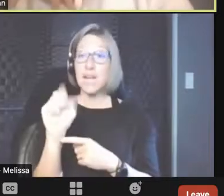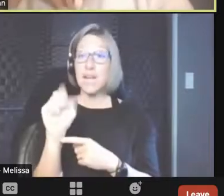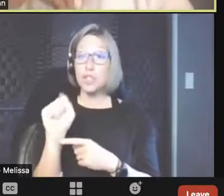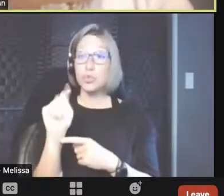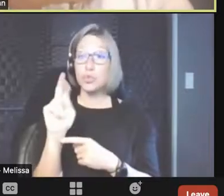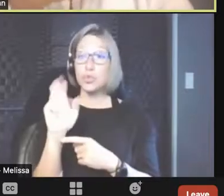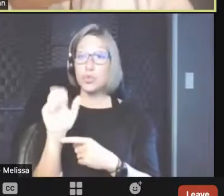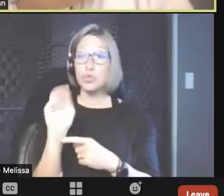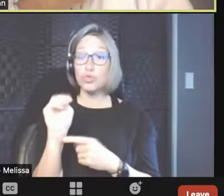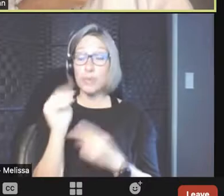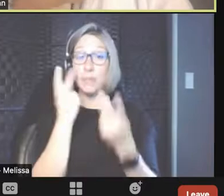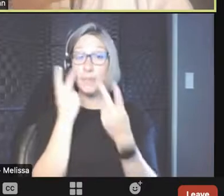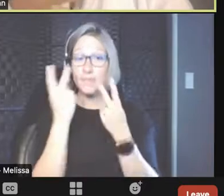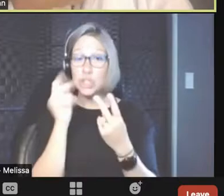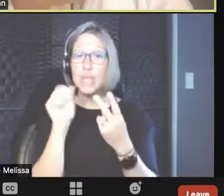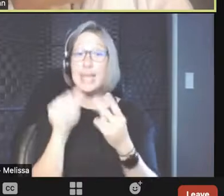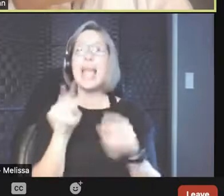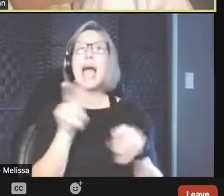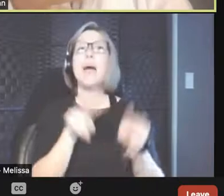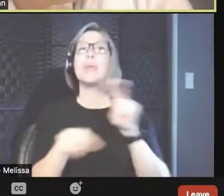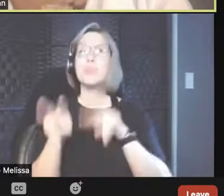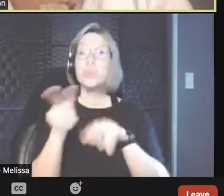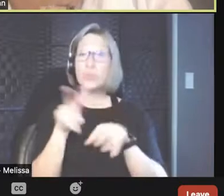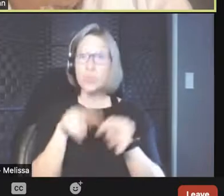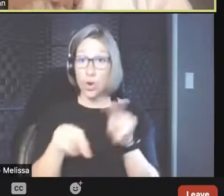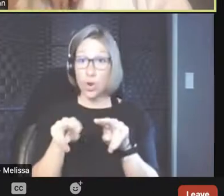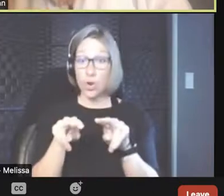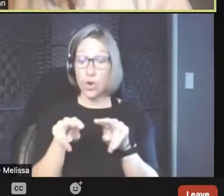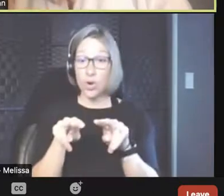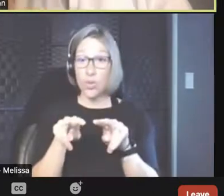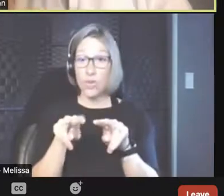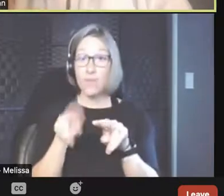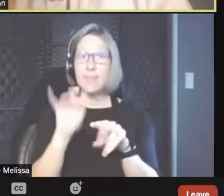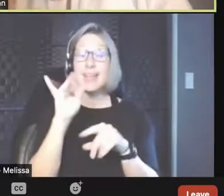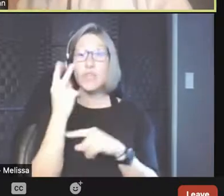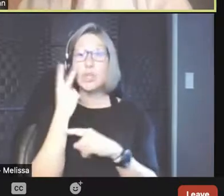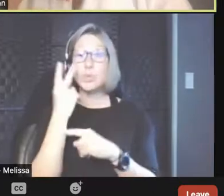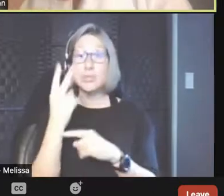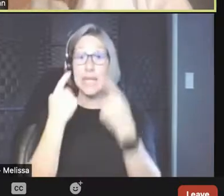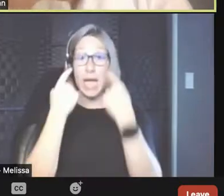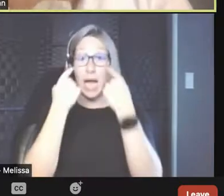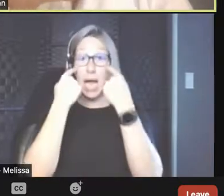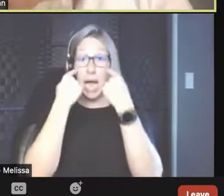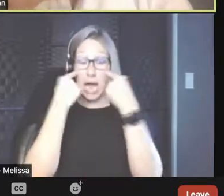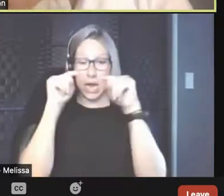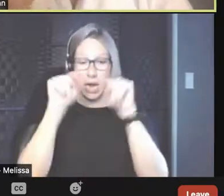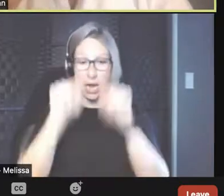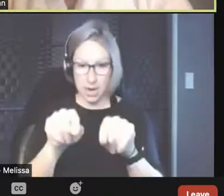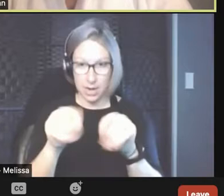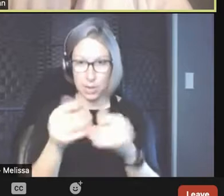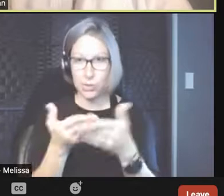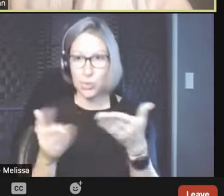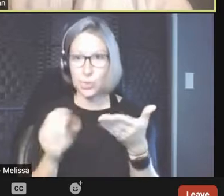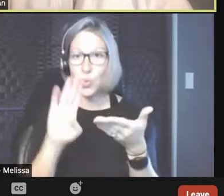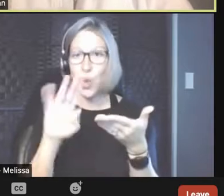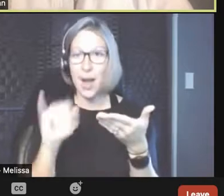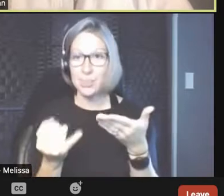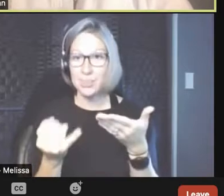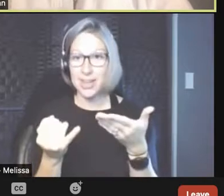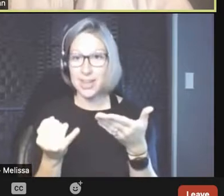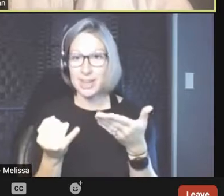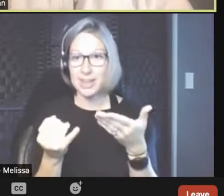in all of us when we see that eye to object contact. It doesn't, however,